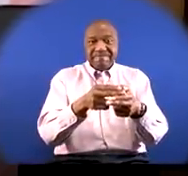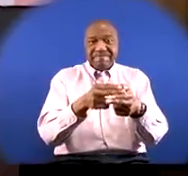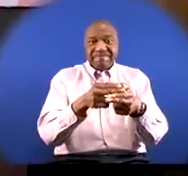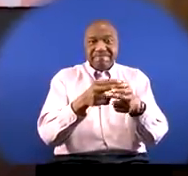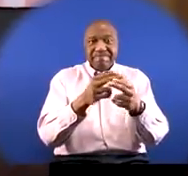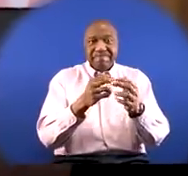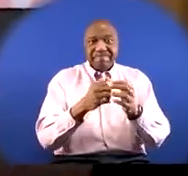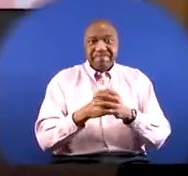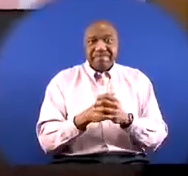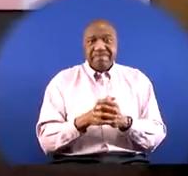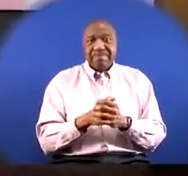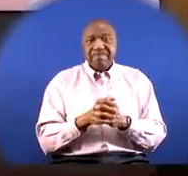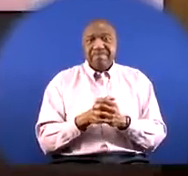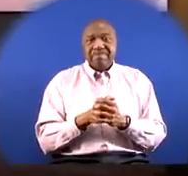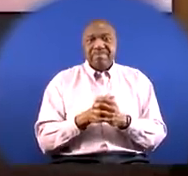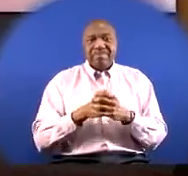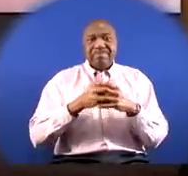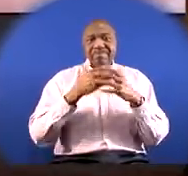name.